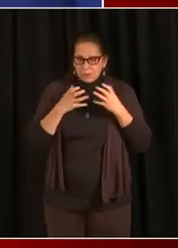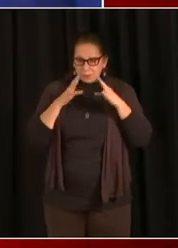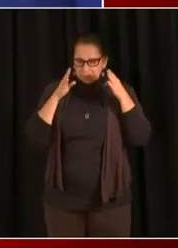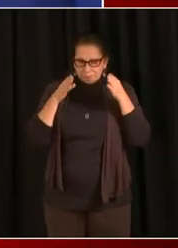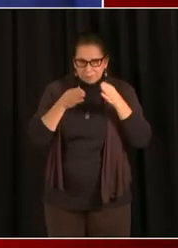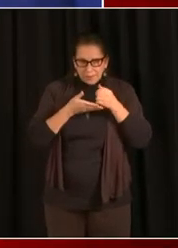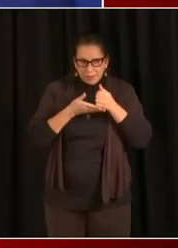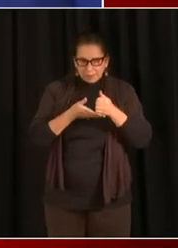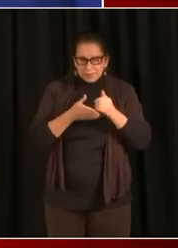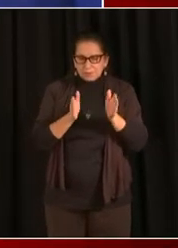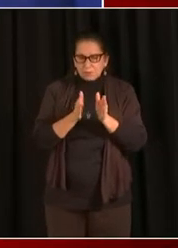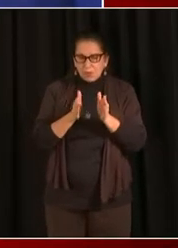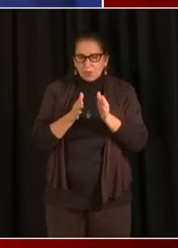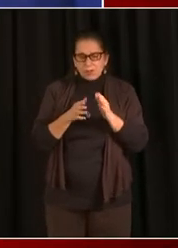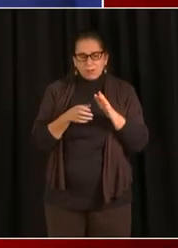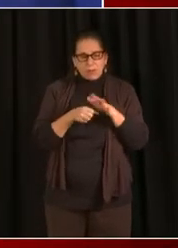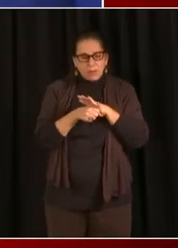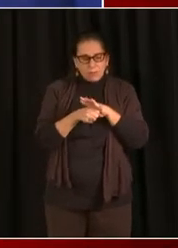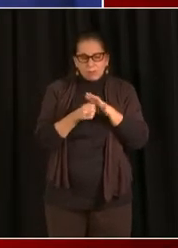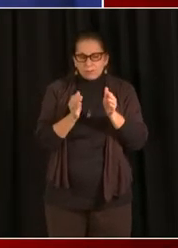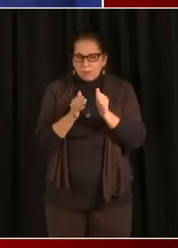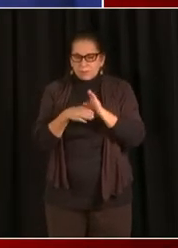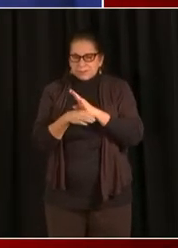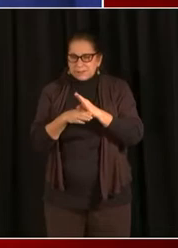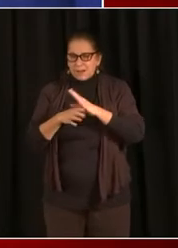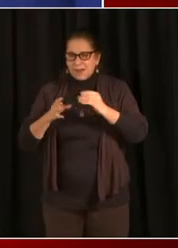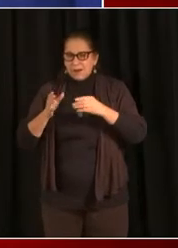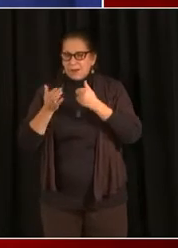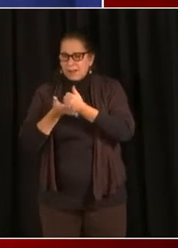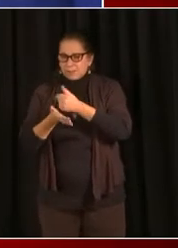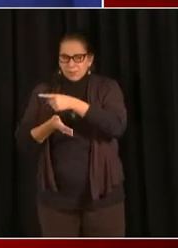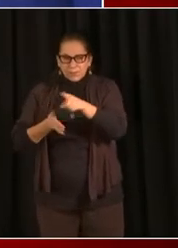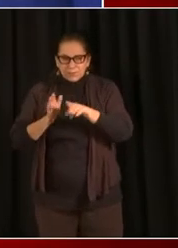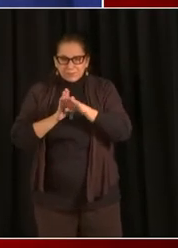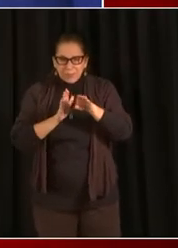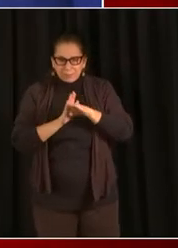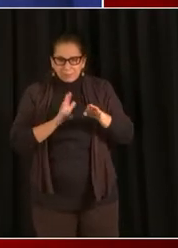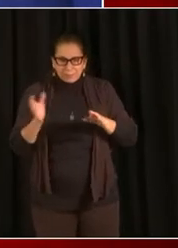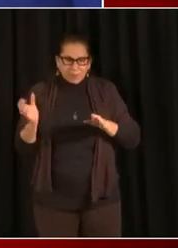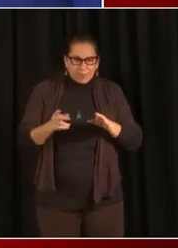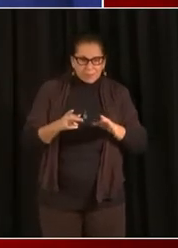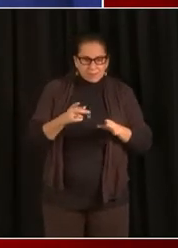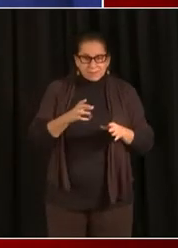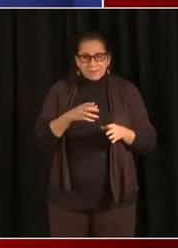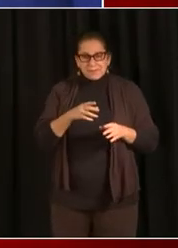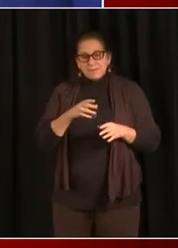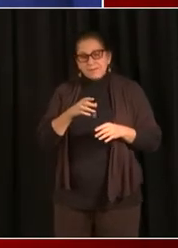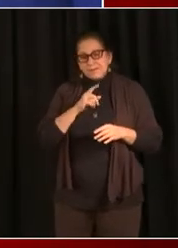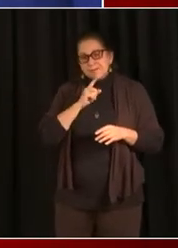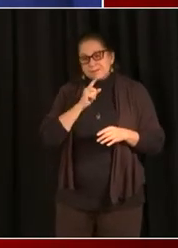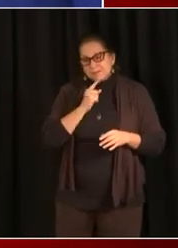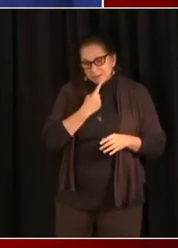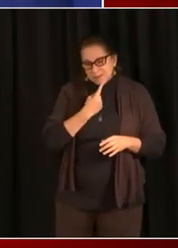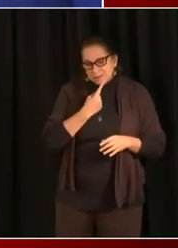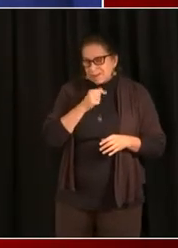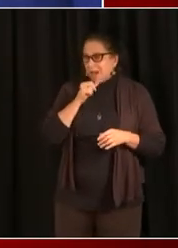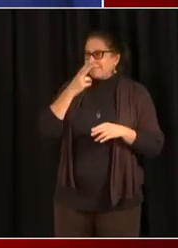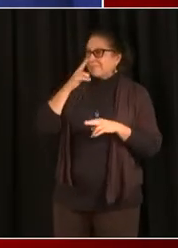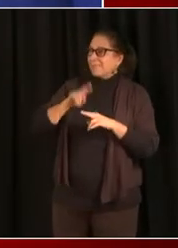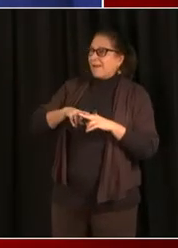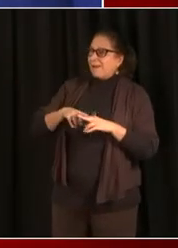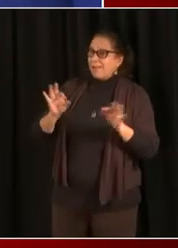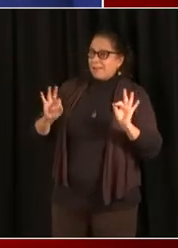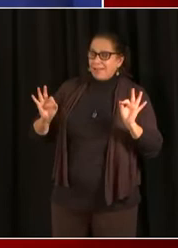Development, and I'm here to talk about three things. I want to first talk about something that sounds fun but is actually quite serious. It's